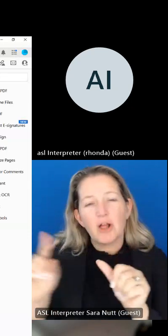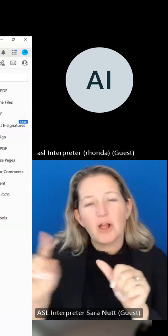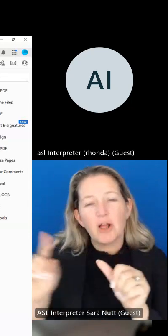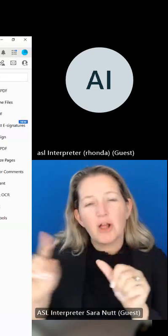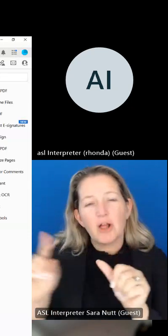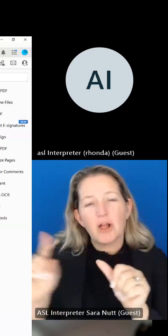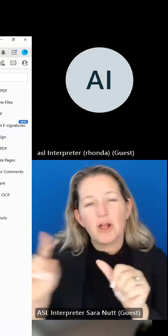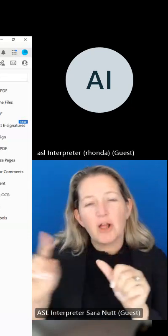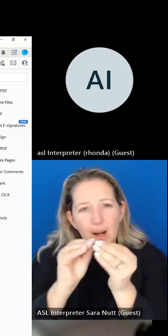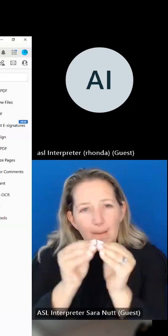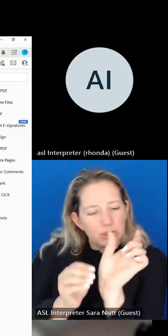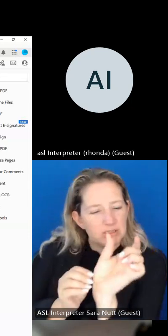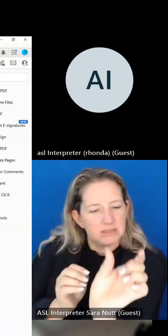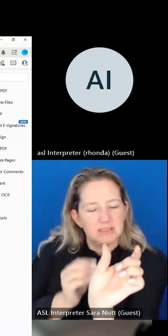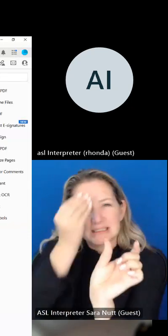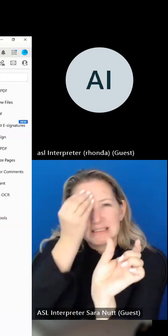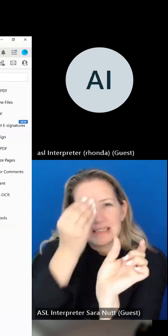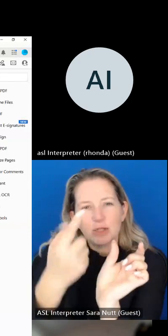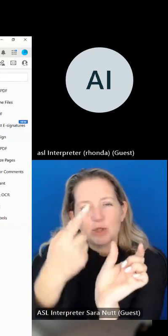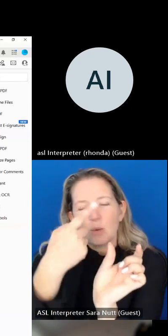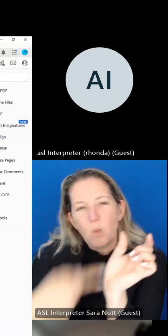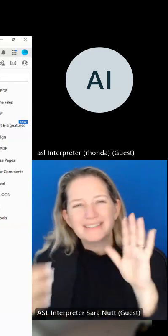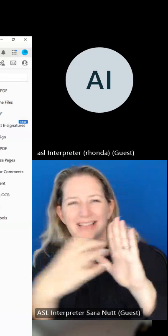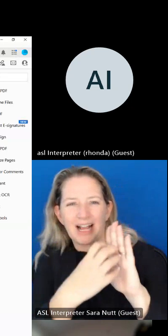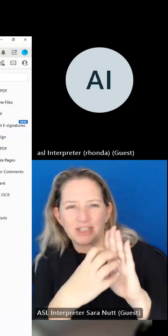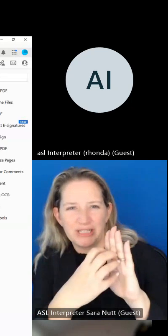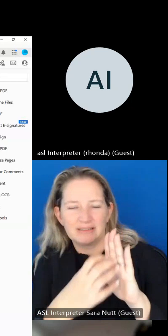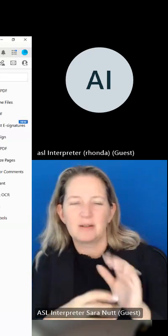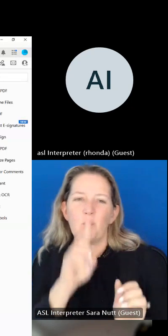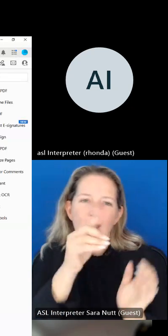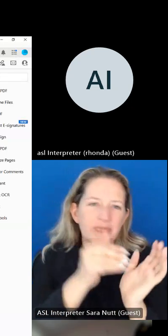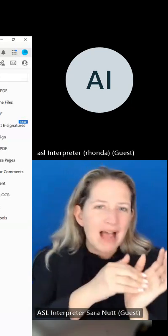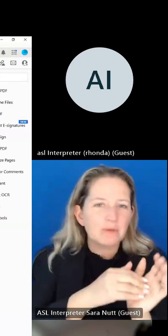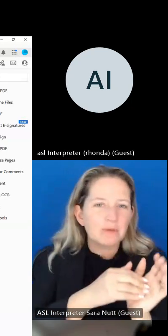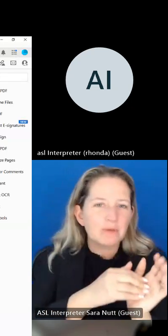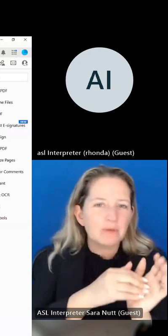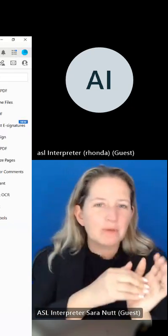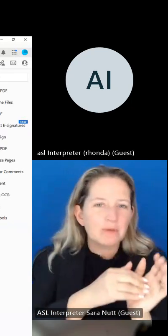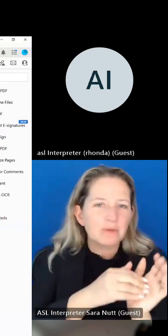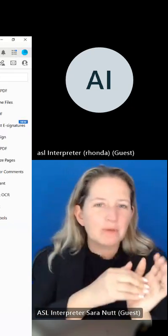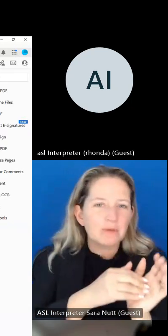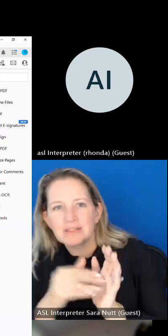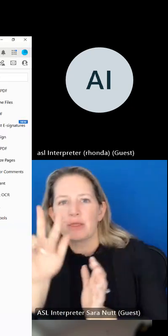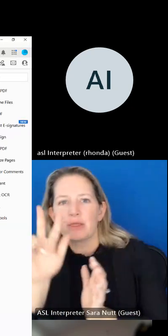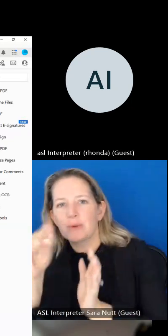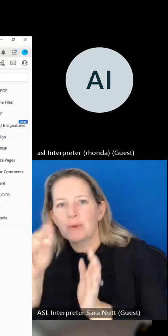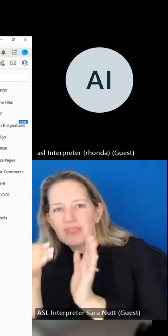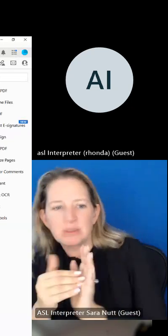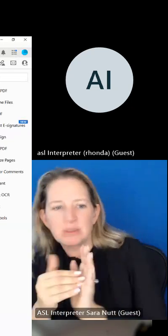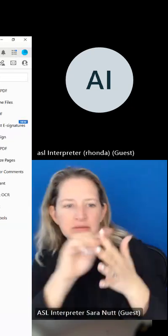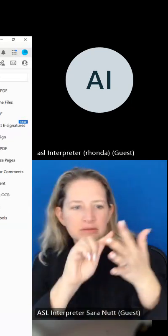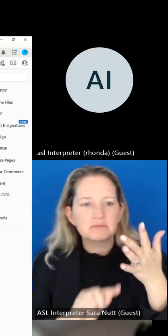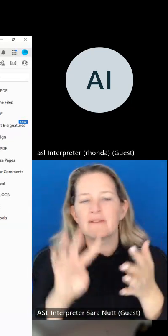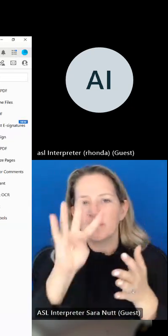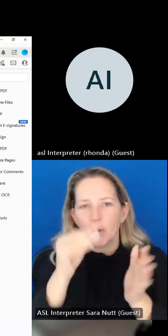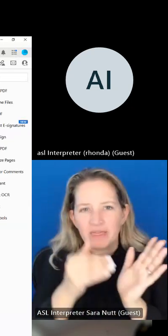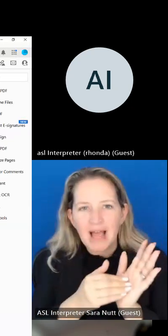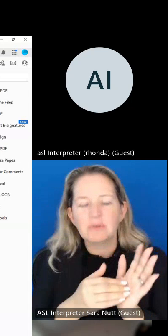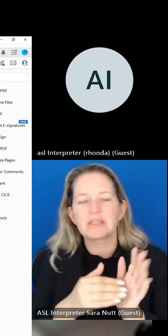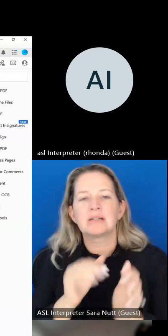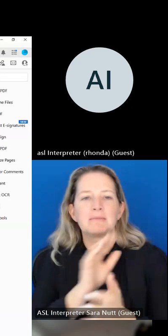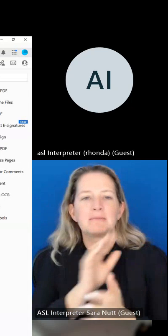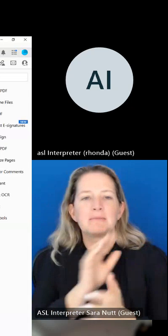budgetary resources, 2000 statement of budgetary resources, 3000 change in obligated balances, and 4000 budget authority, and